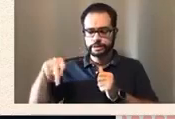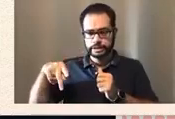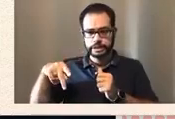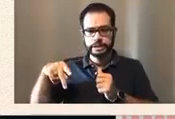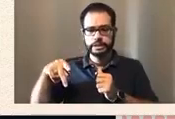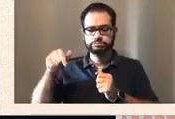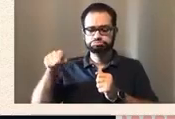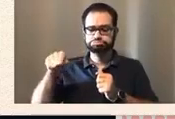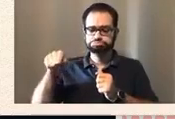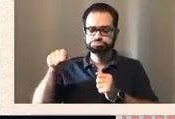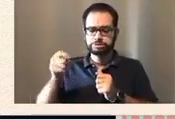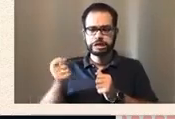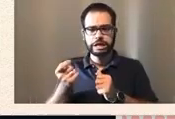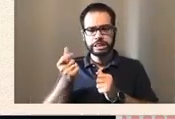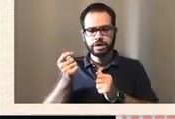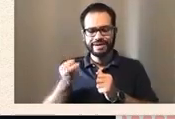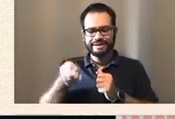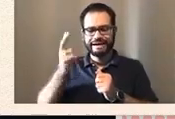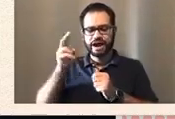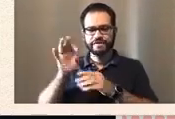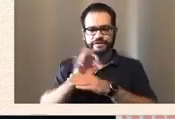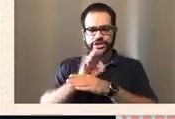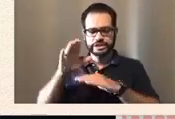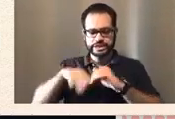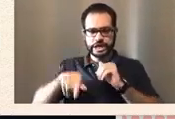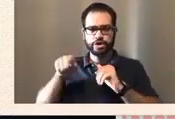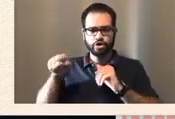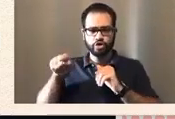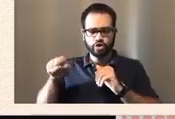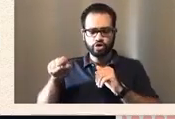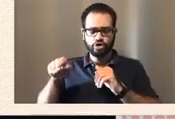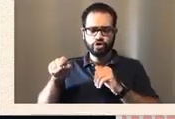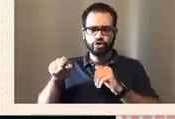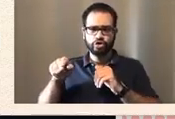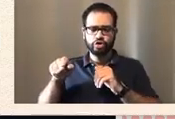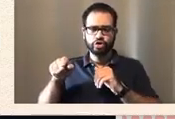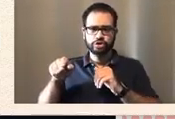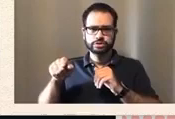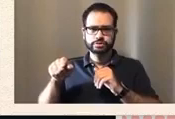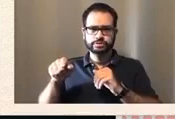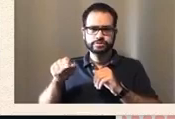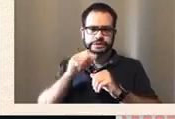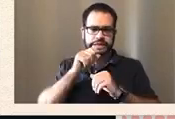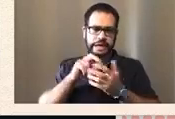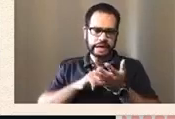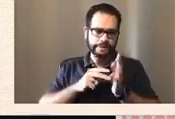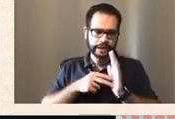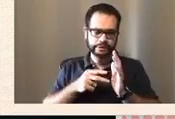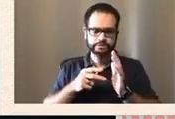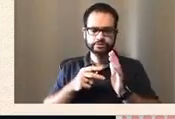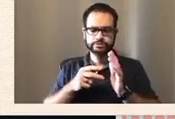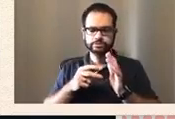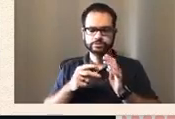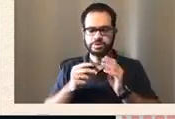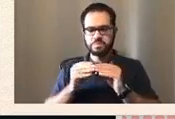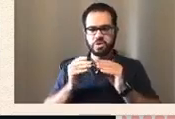higher functioning than her. Not that he or she were more or less of a person, but they